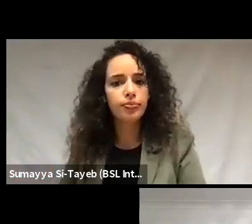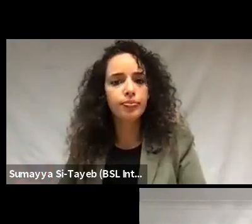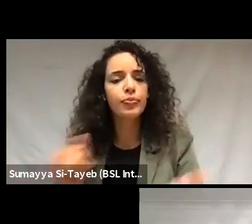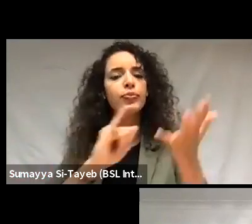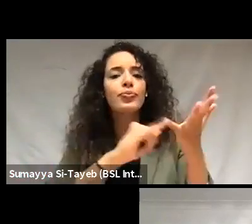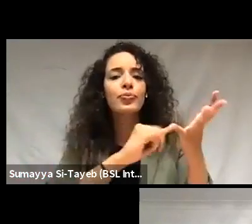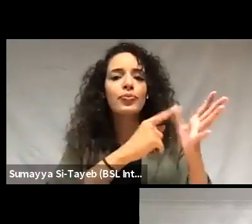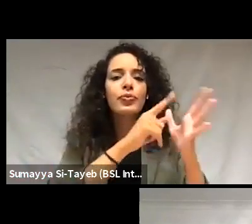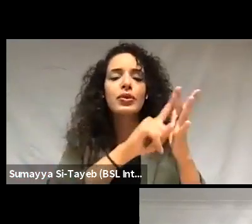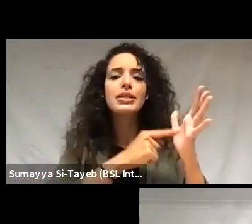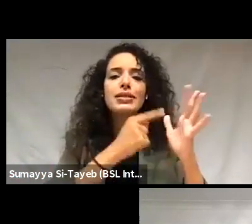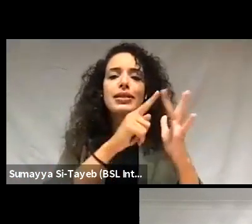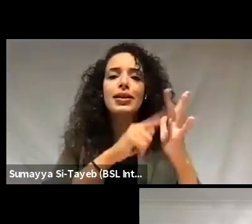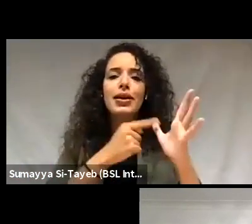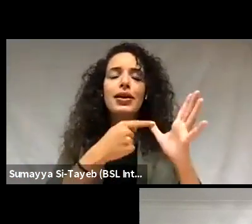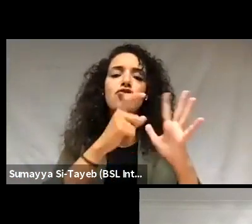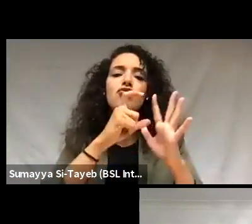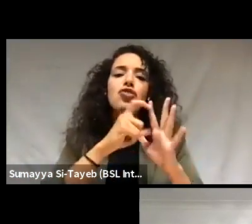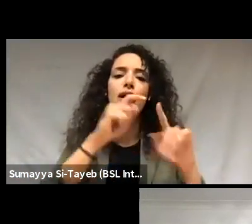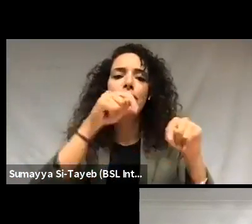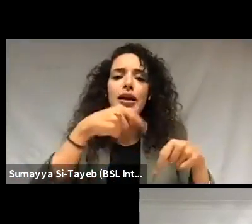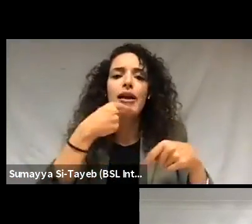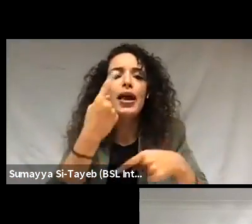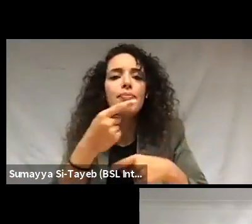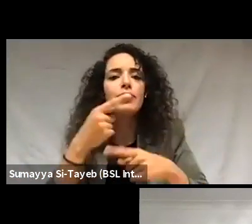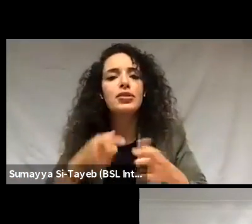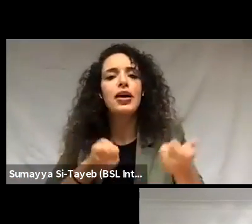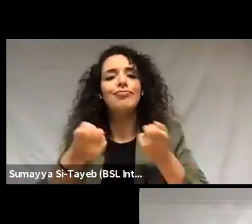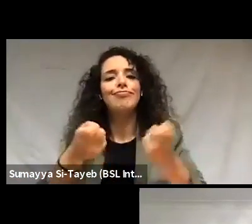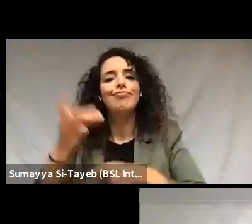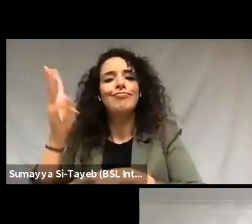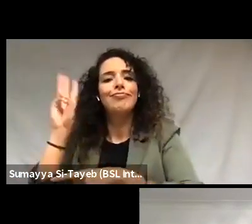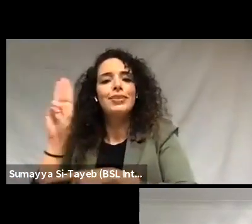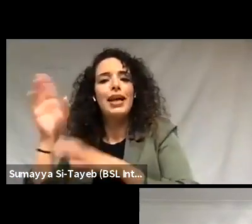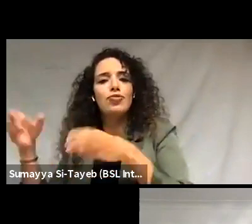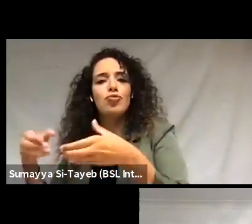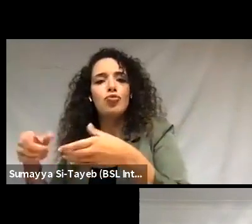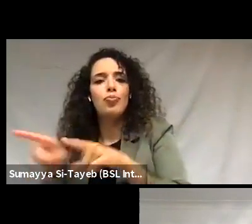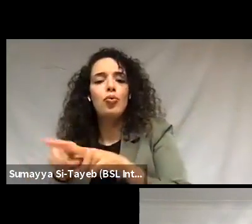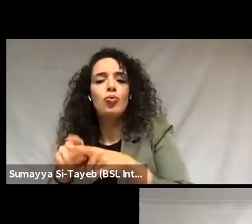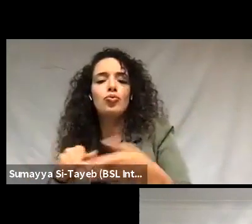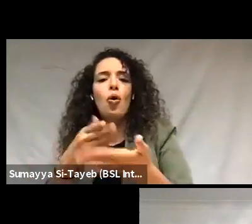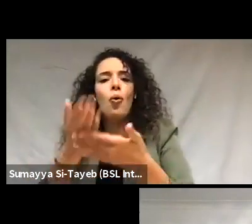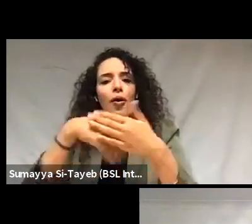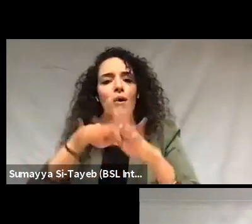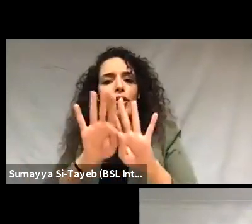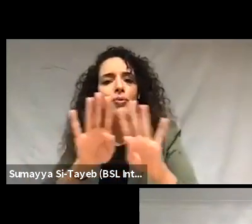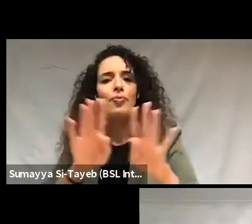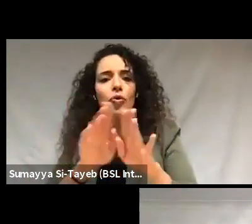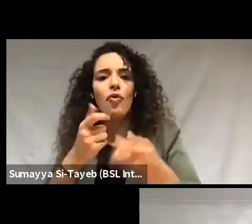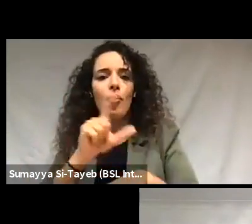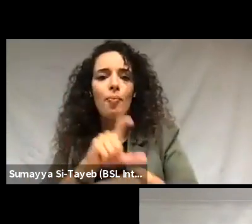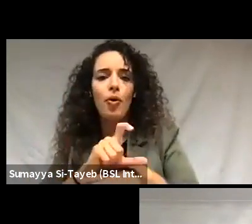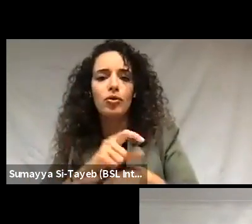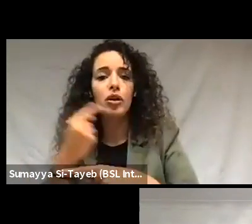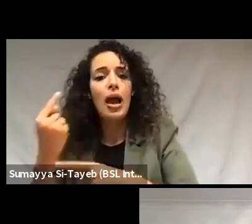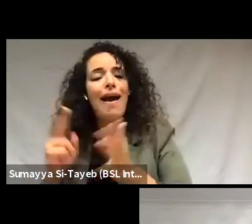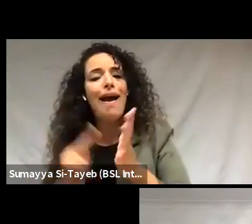Scouts group and a trustee at the mosque, as well as Nadia Zeb, who was one of the main Scout volunteers at the